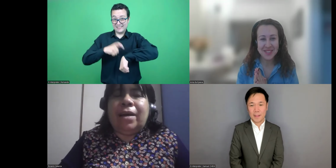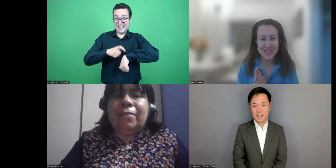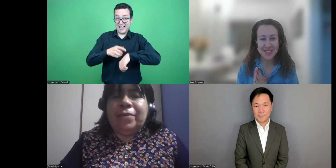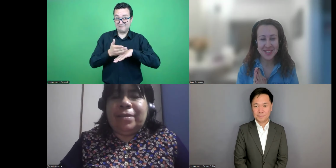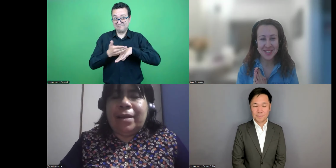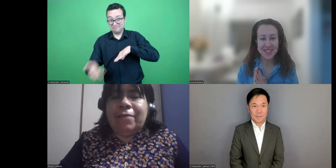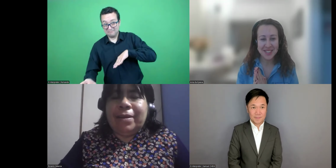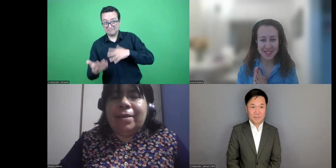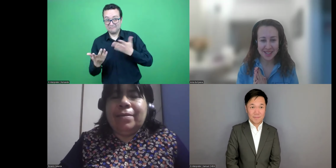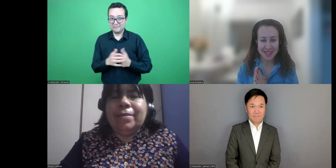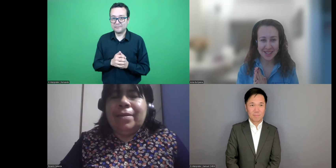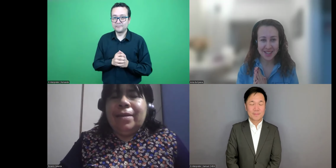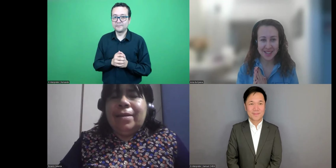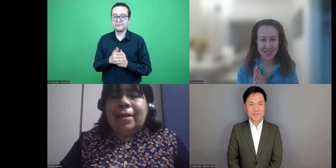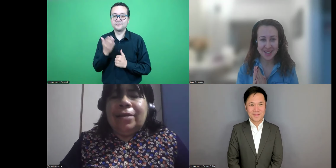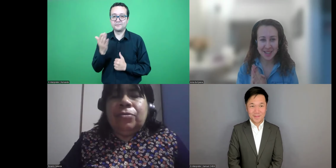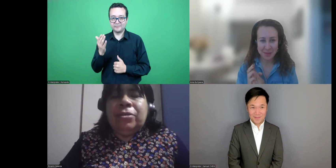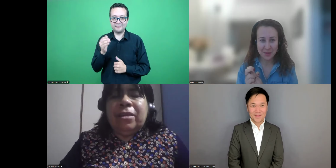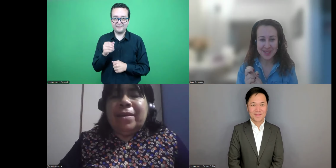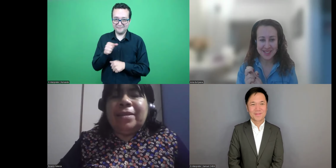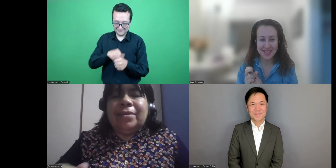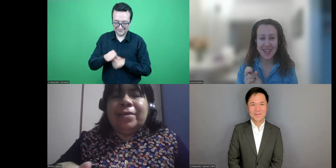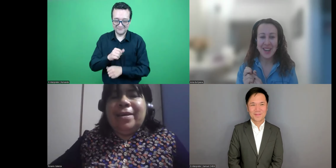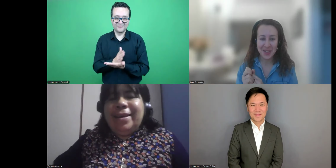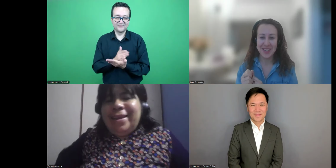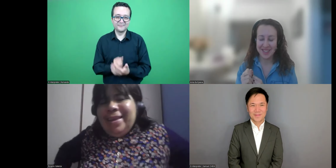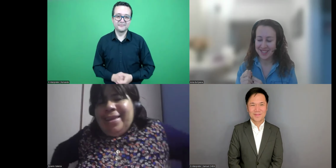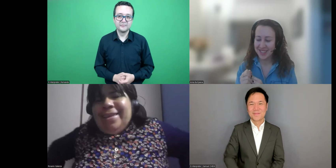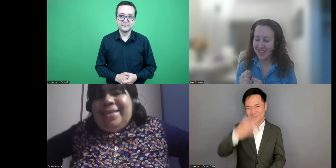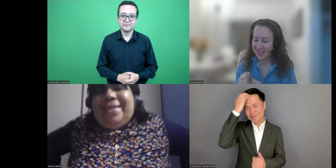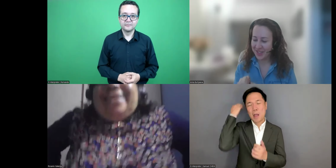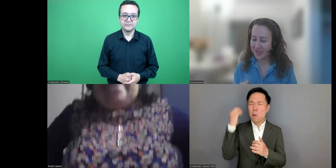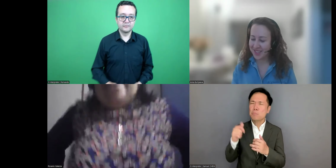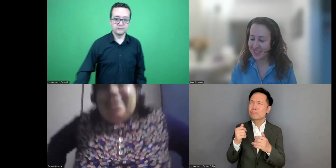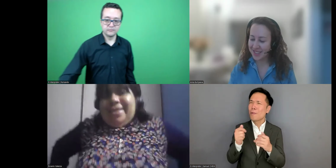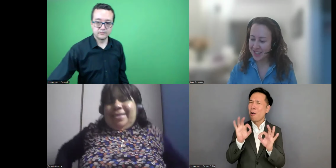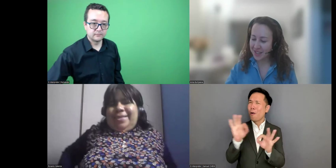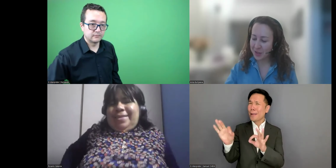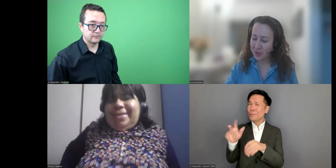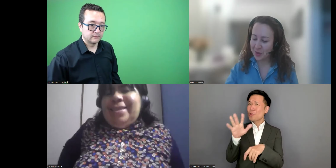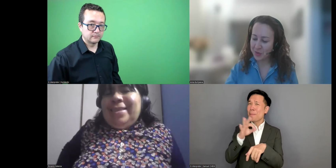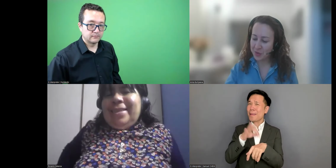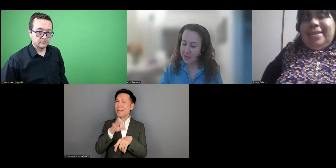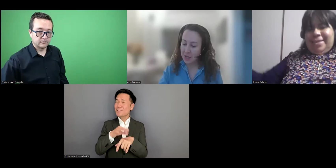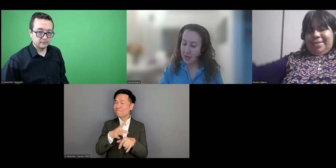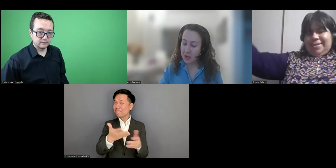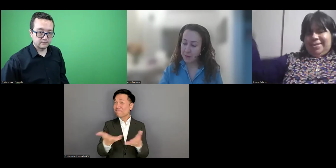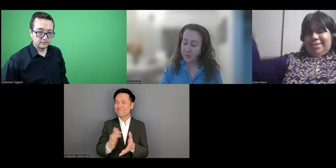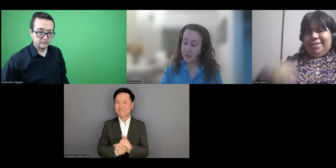think you still have like 3 minutes. It's okay. Okay. Okay, fantastic. Thank you so much for